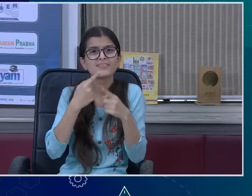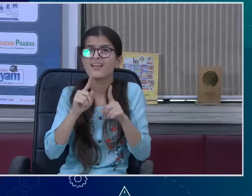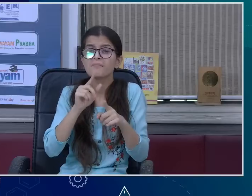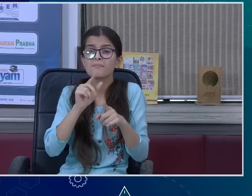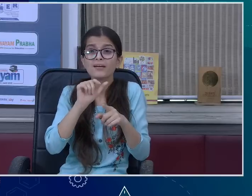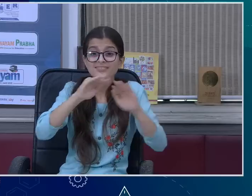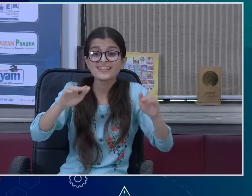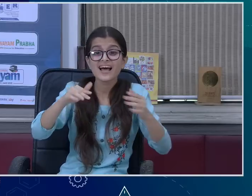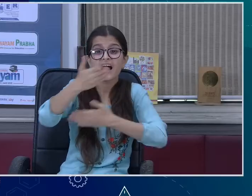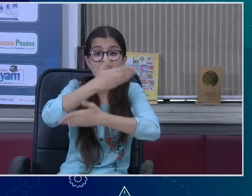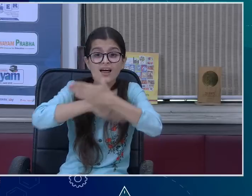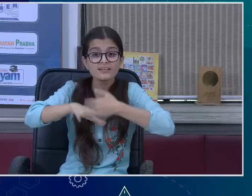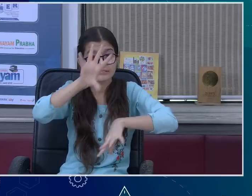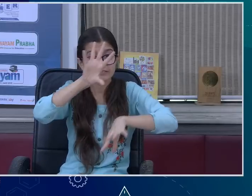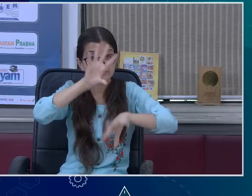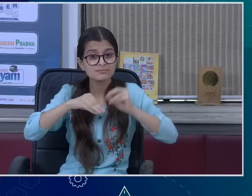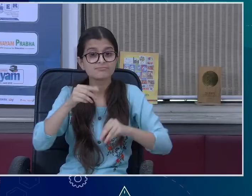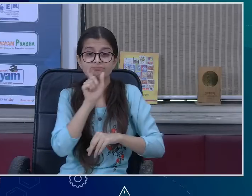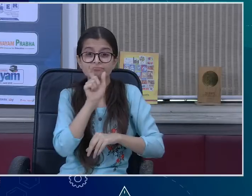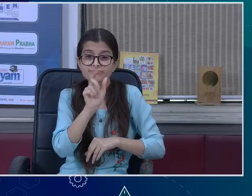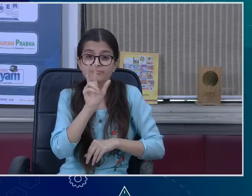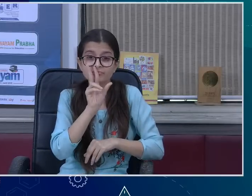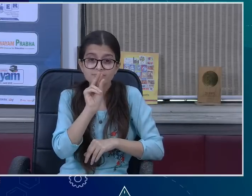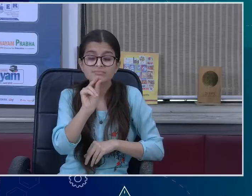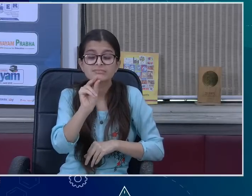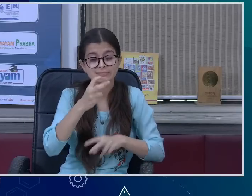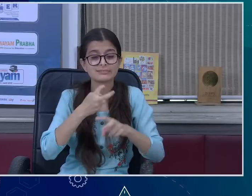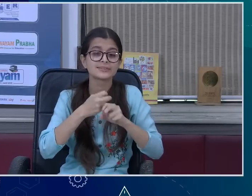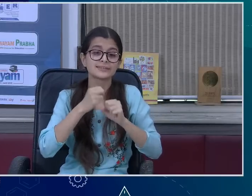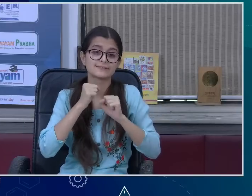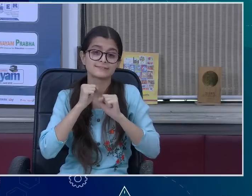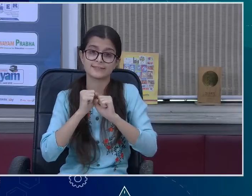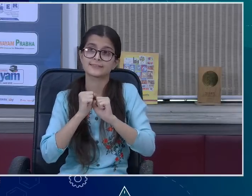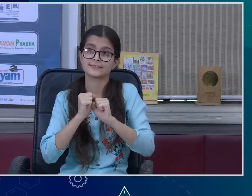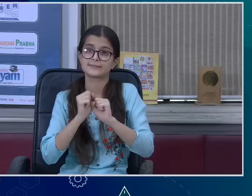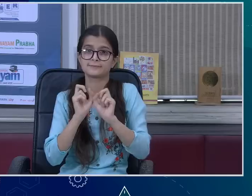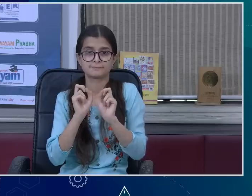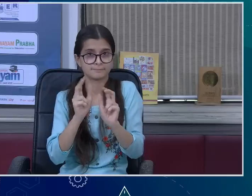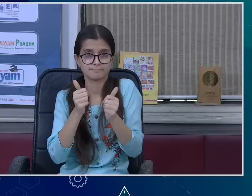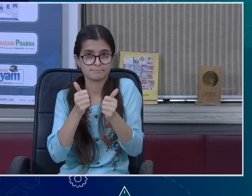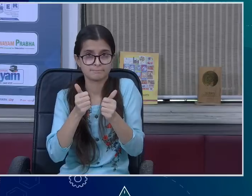words. That is very difficult for them. Okay.